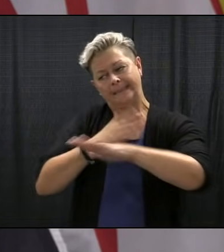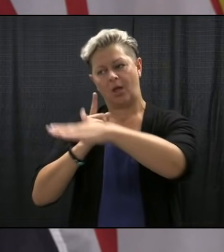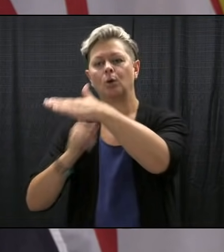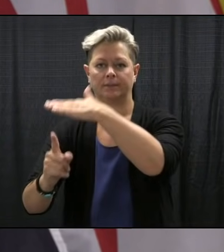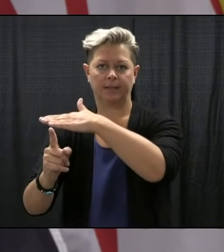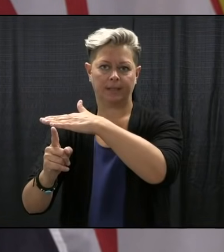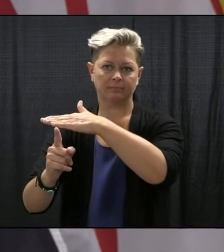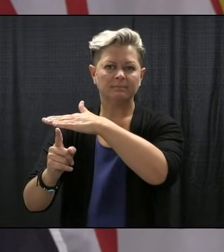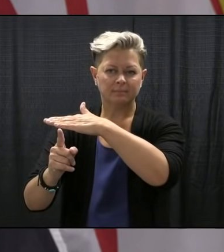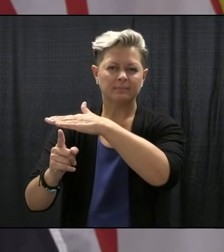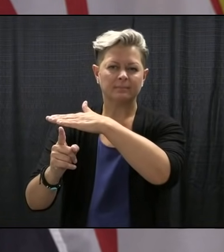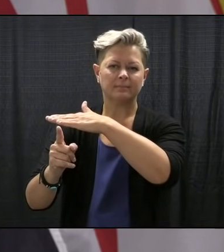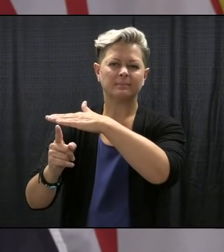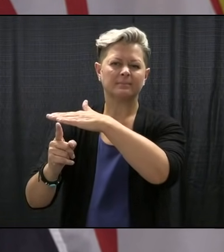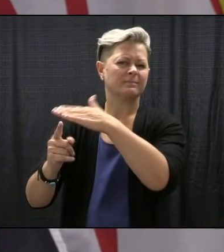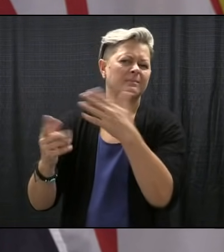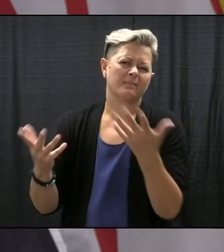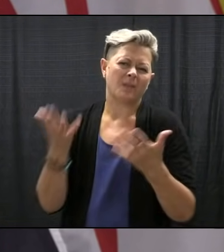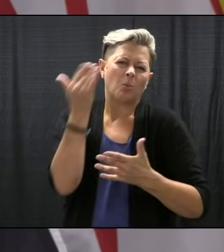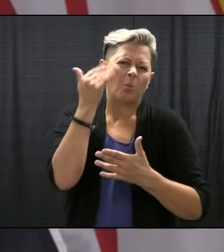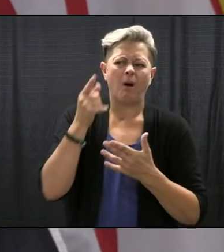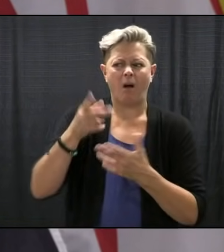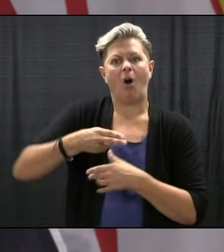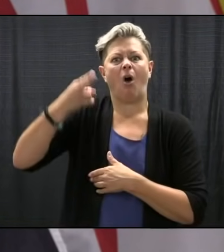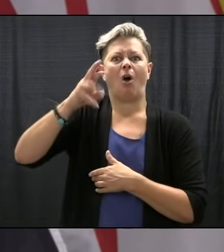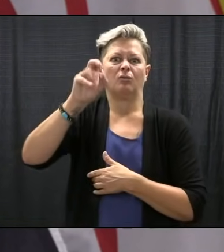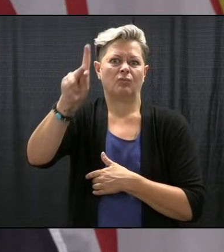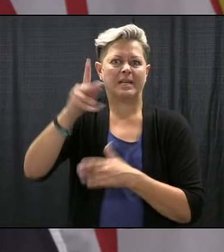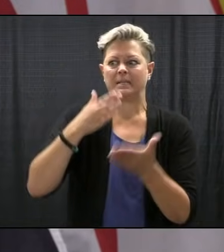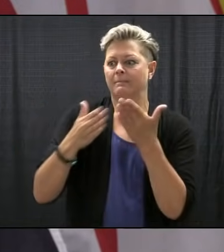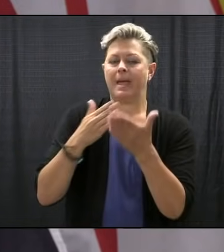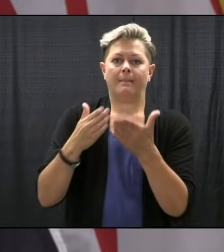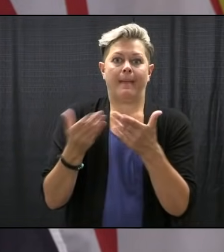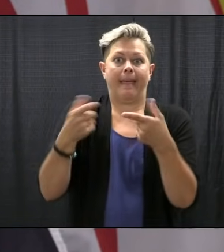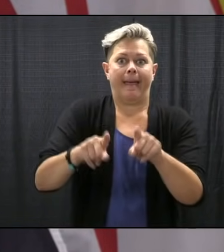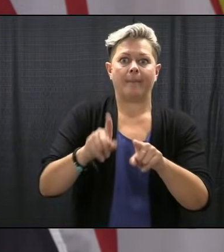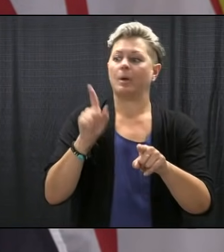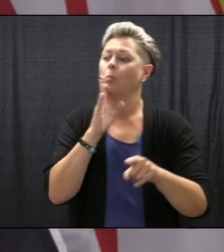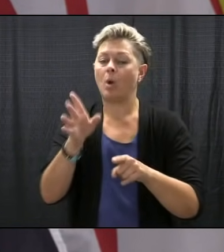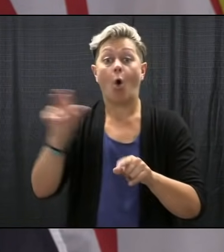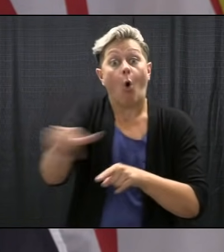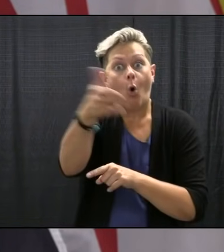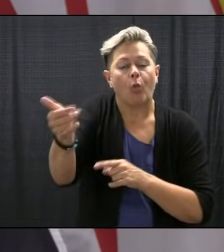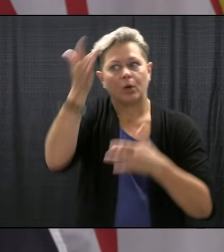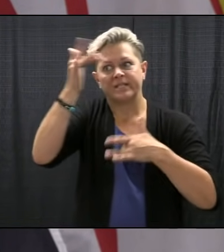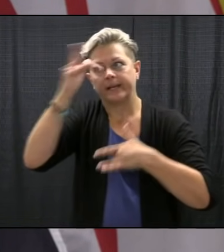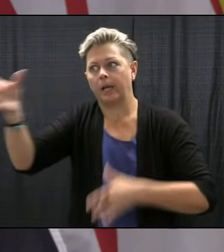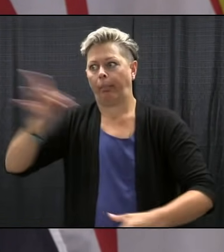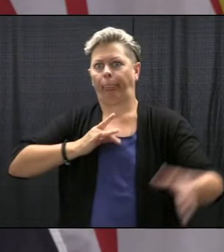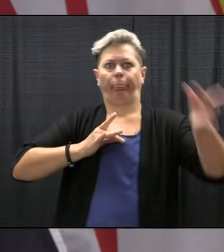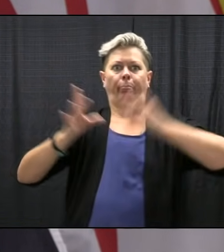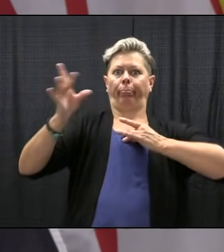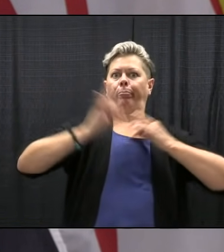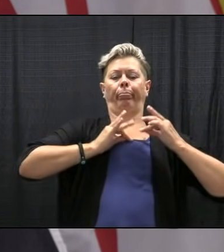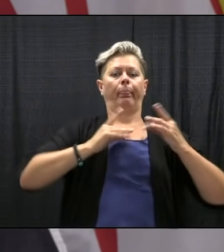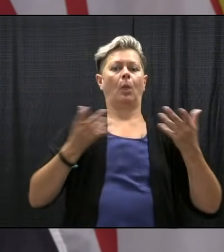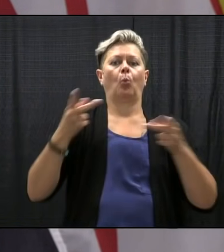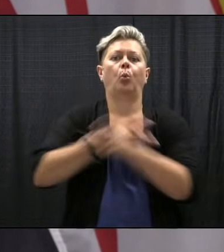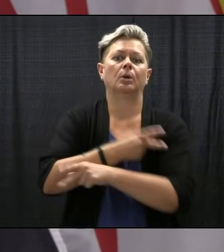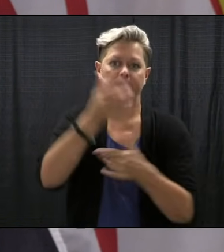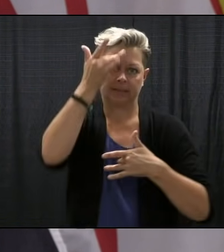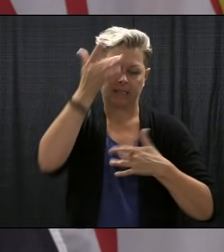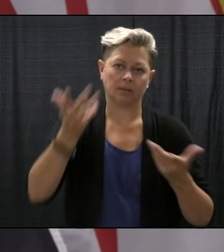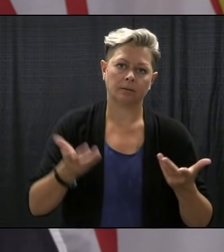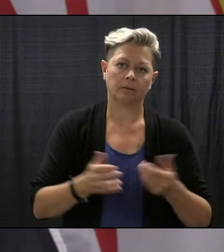isolate just because they're at higher risk of contracting disease. If there was a situation where we had someone